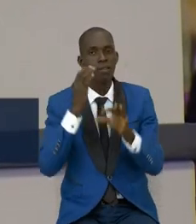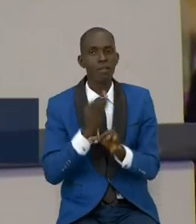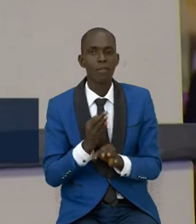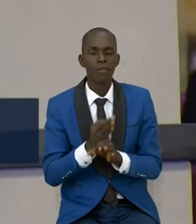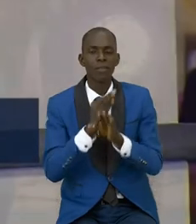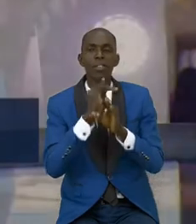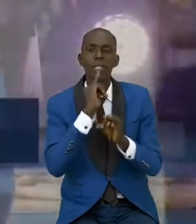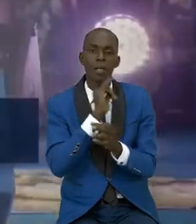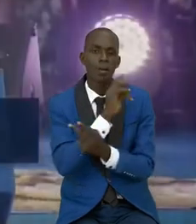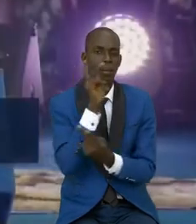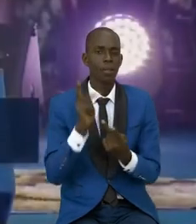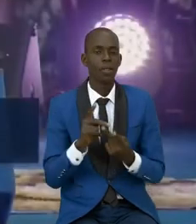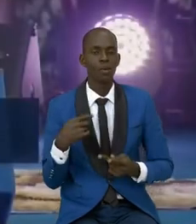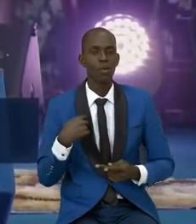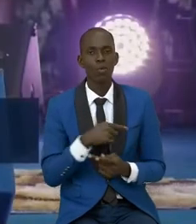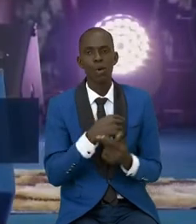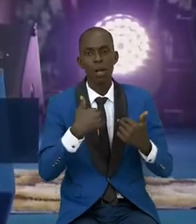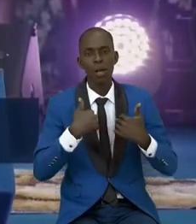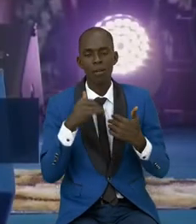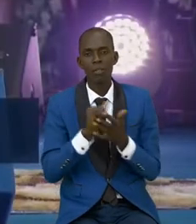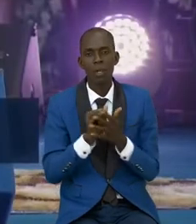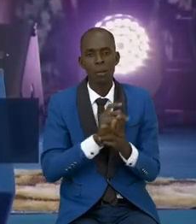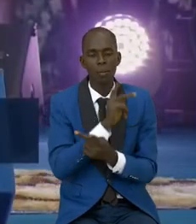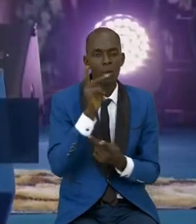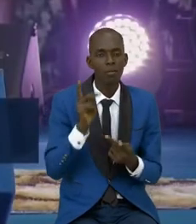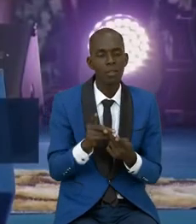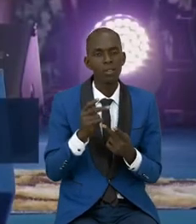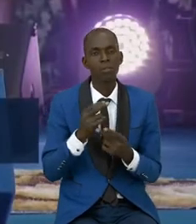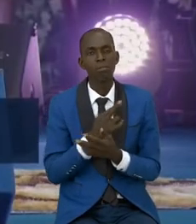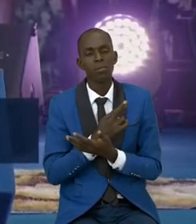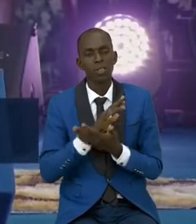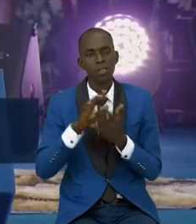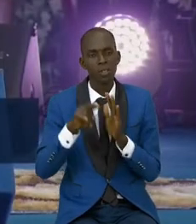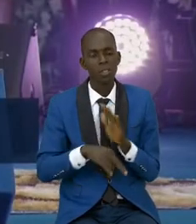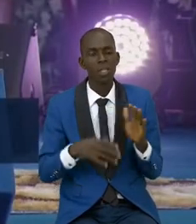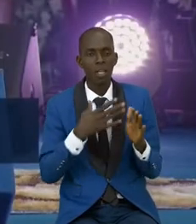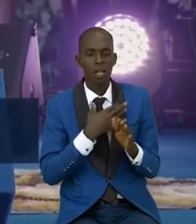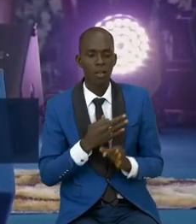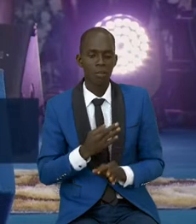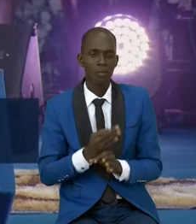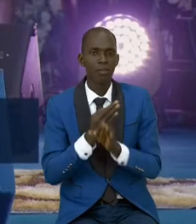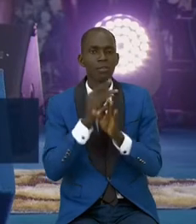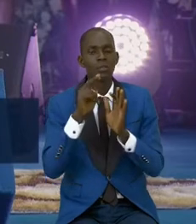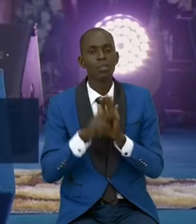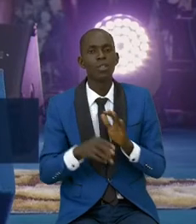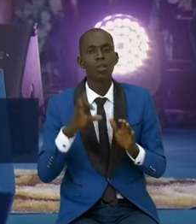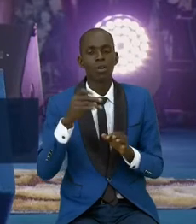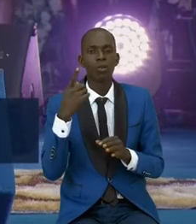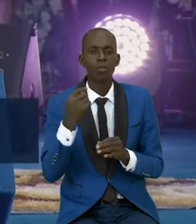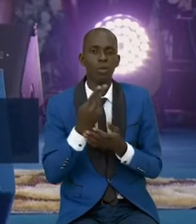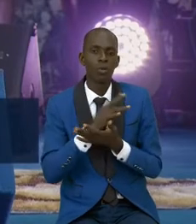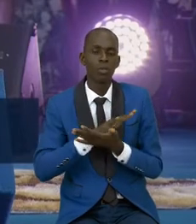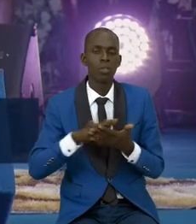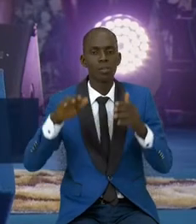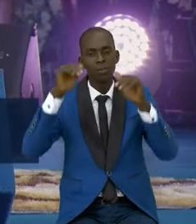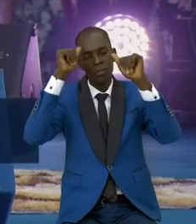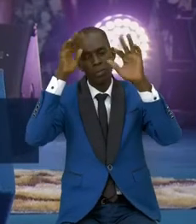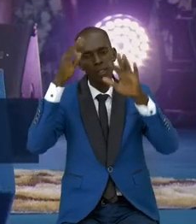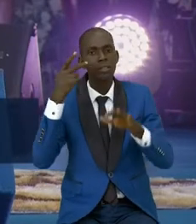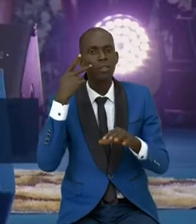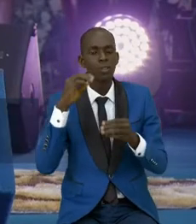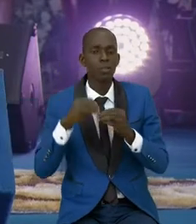we have the perfect righteousness and faithfulness of the Holy Father. Number three is